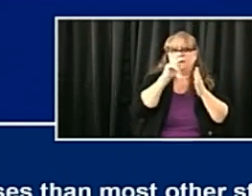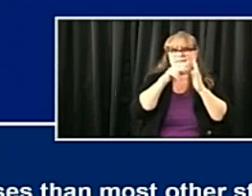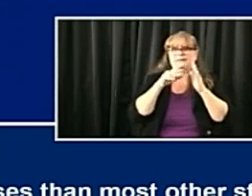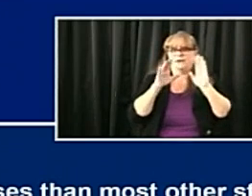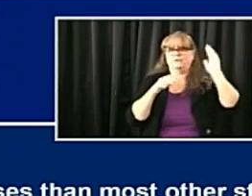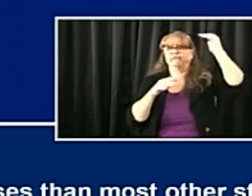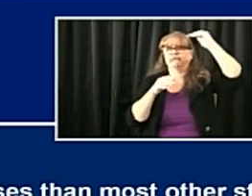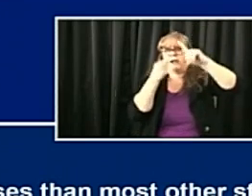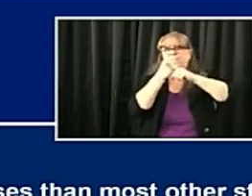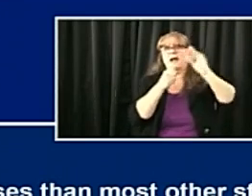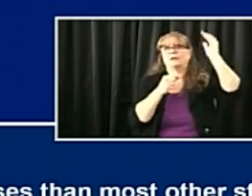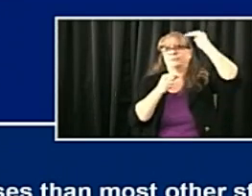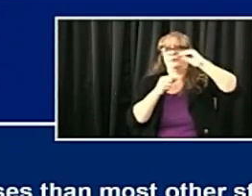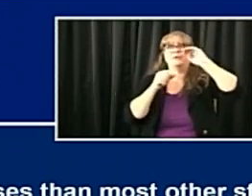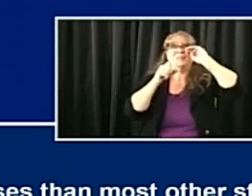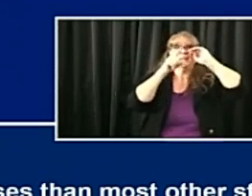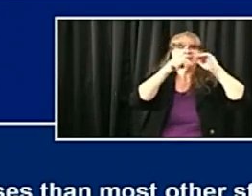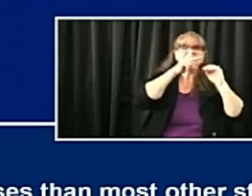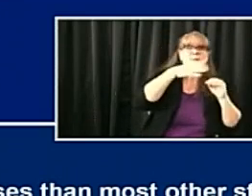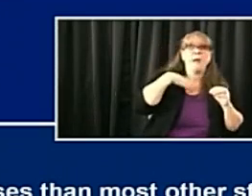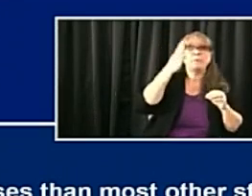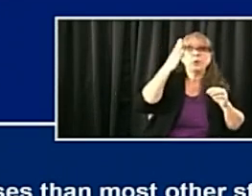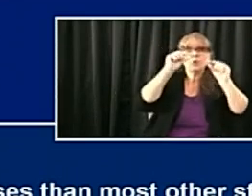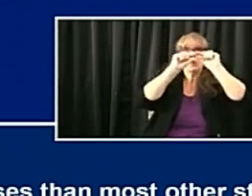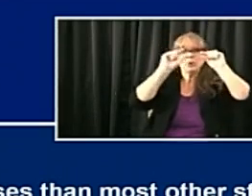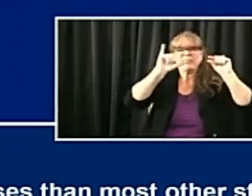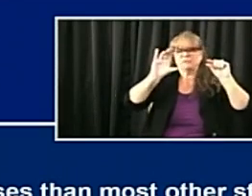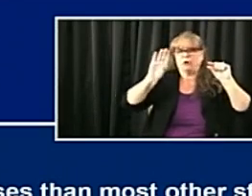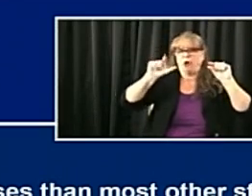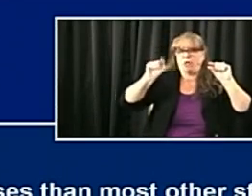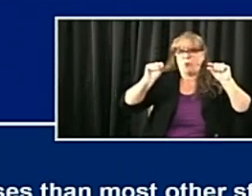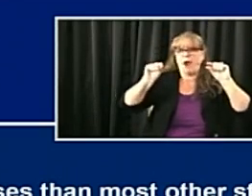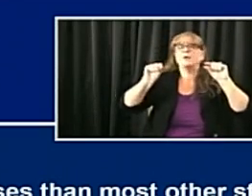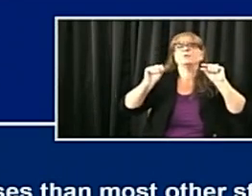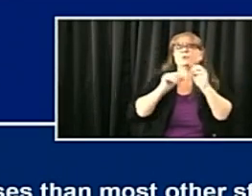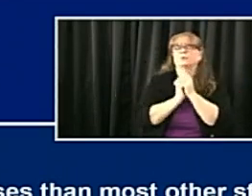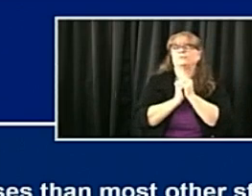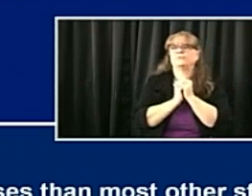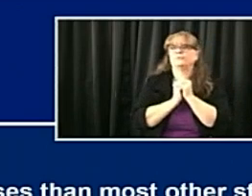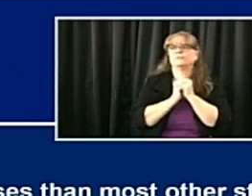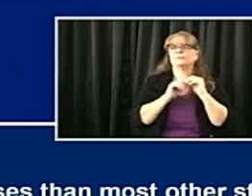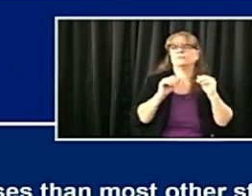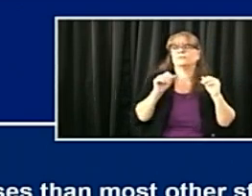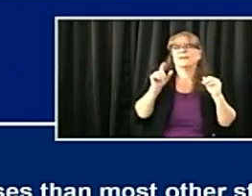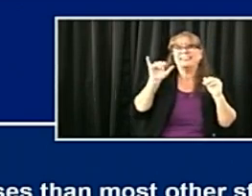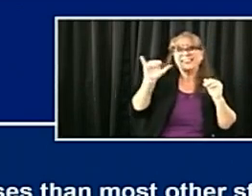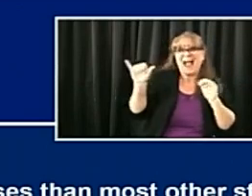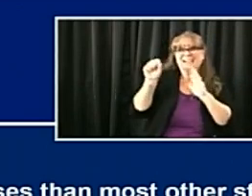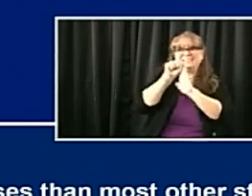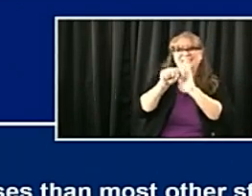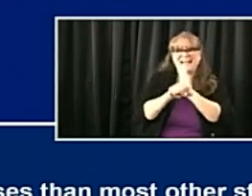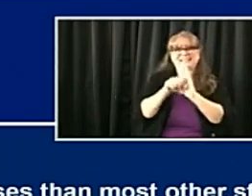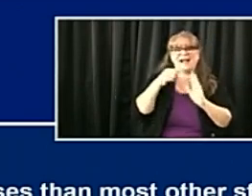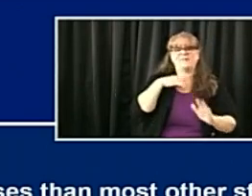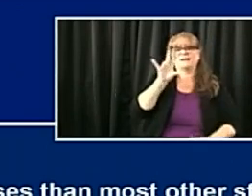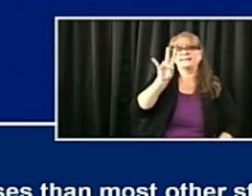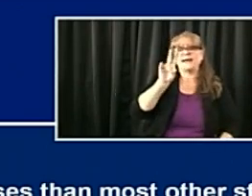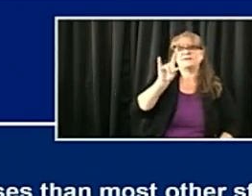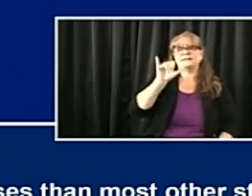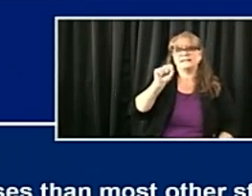Colorado's position compared to other states across the country. And so states are ranked here based on their 7-day cumulative incidence or rate of